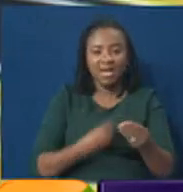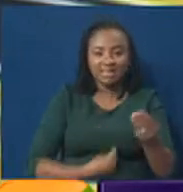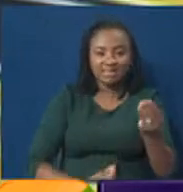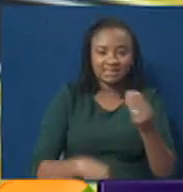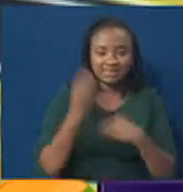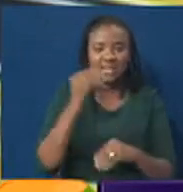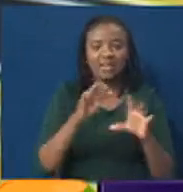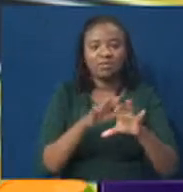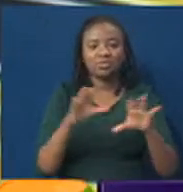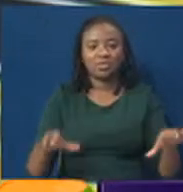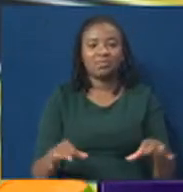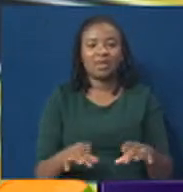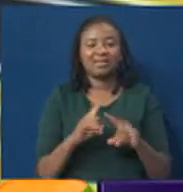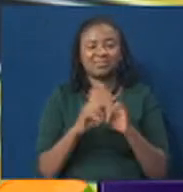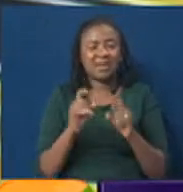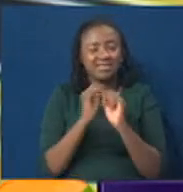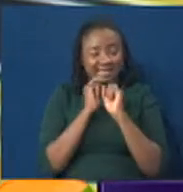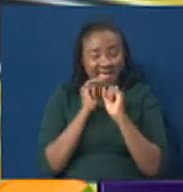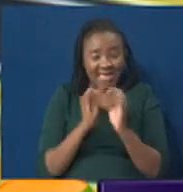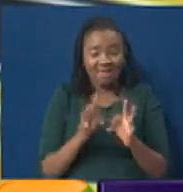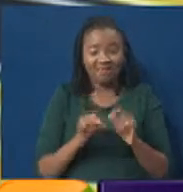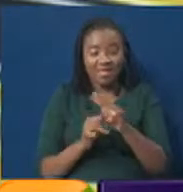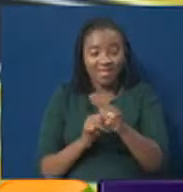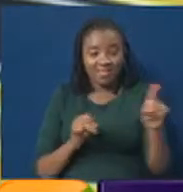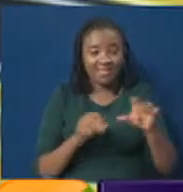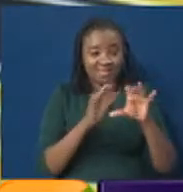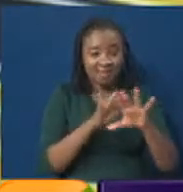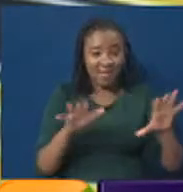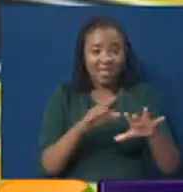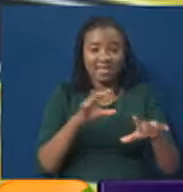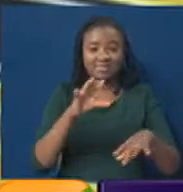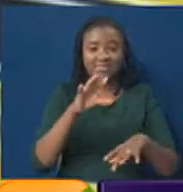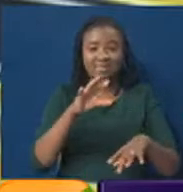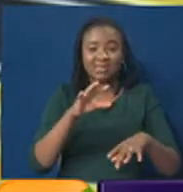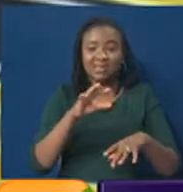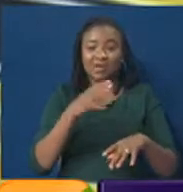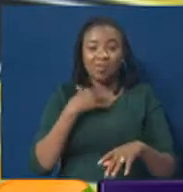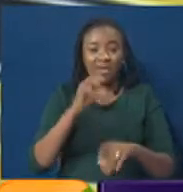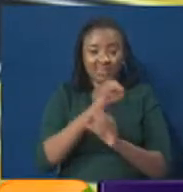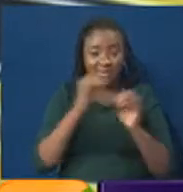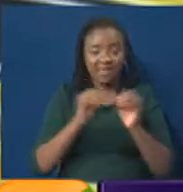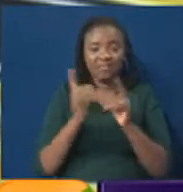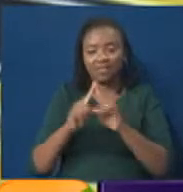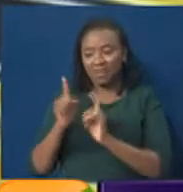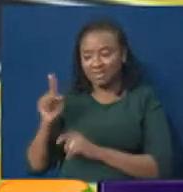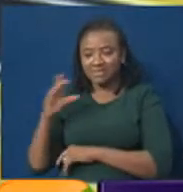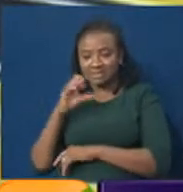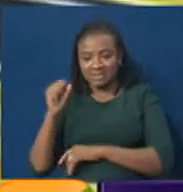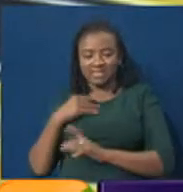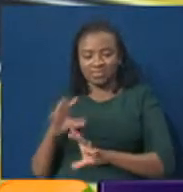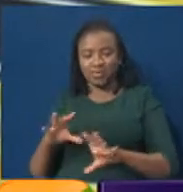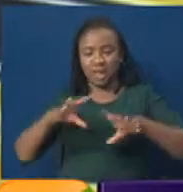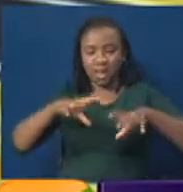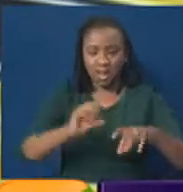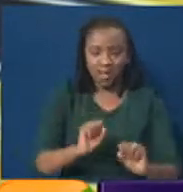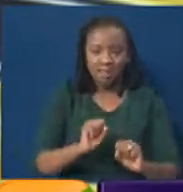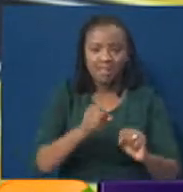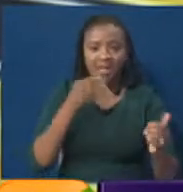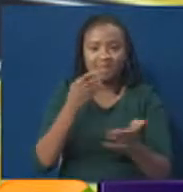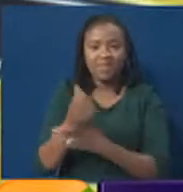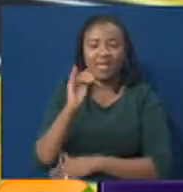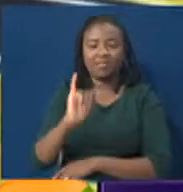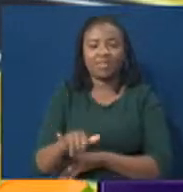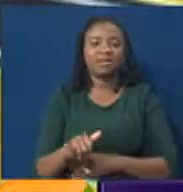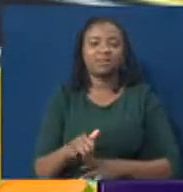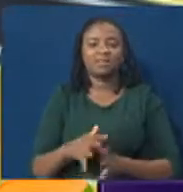In the unlikely event that the market is not undertaking it, then CS Jero undertakes it, to offtake